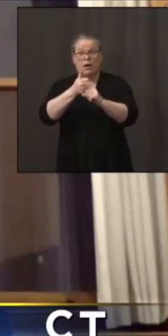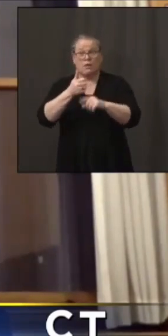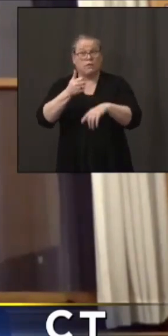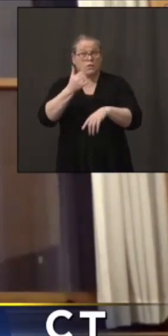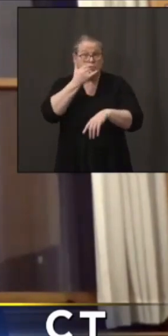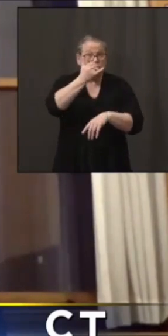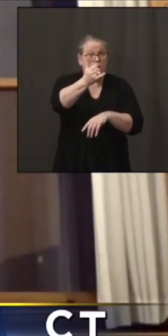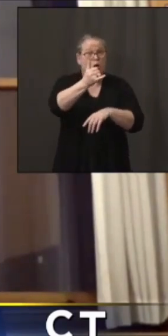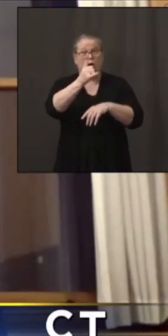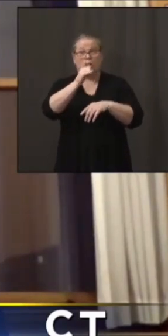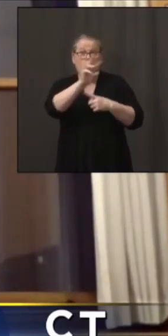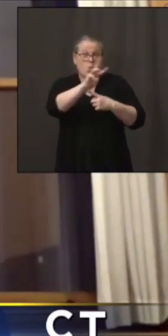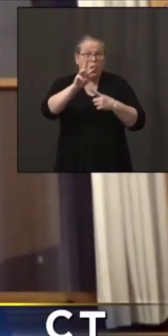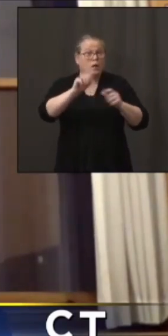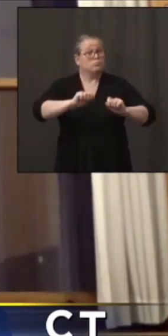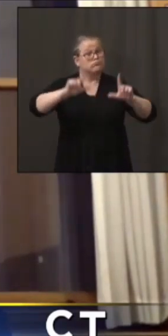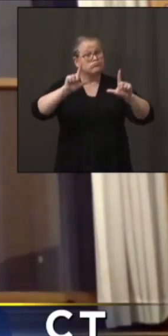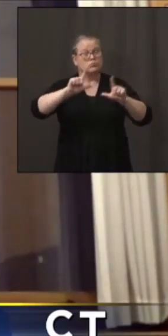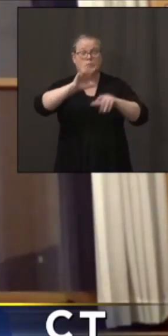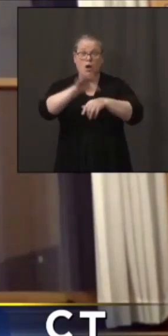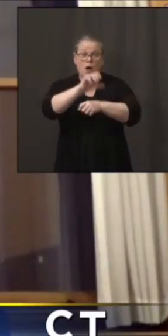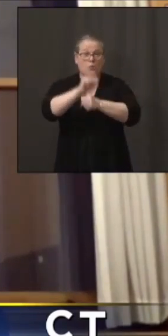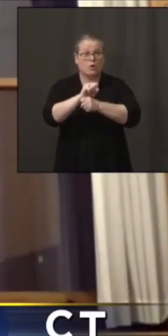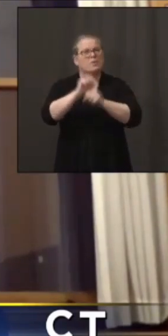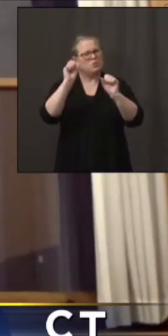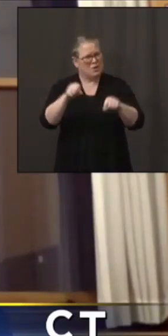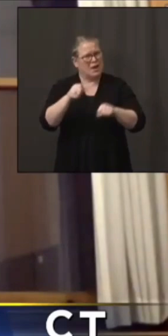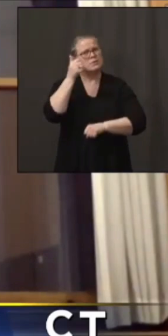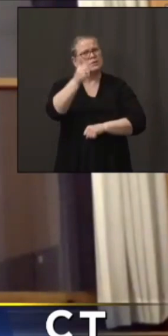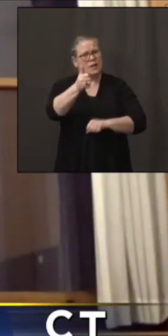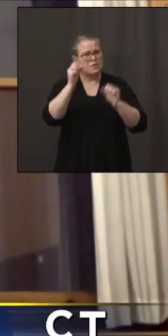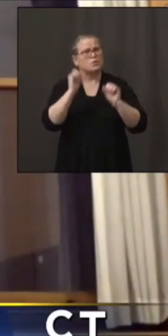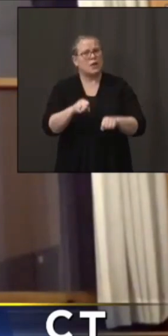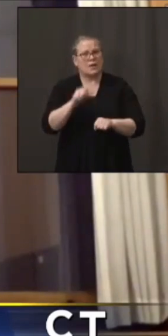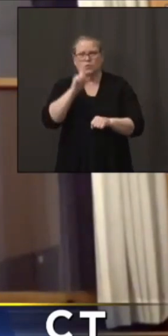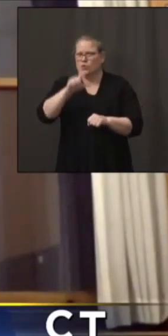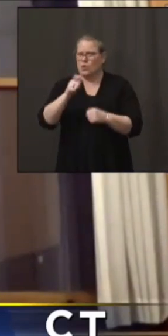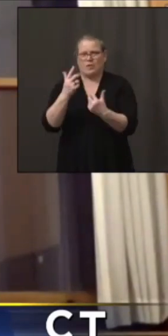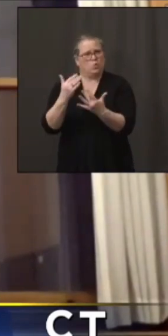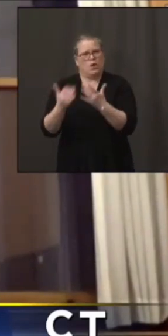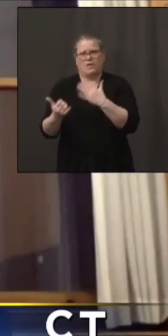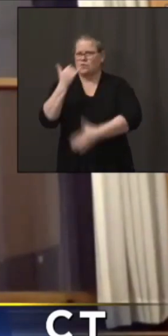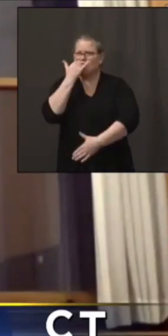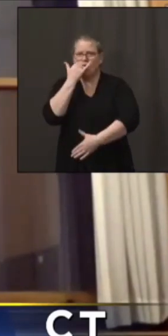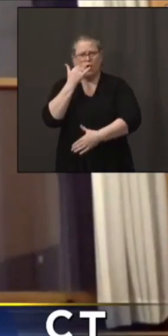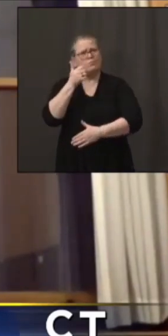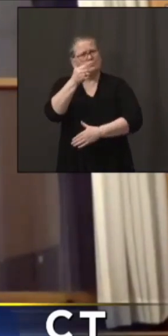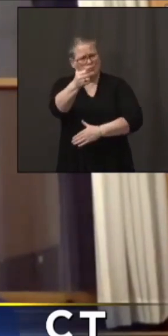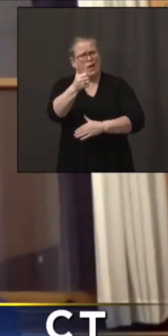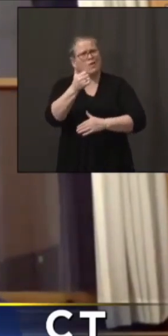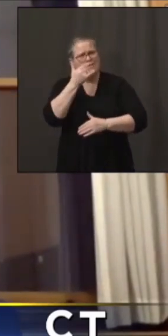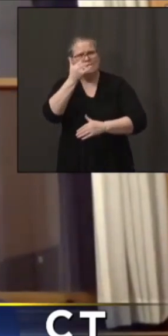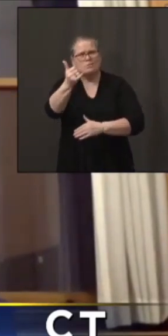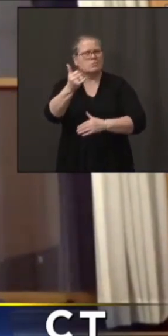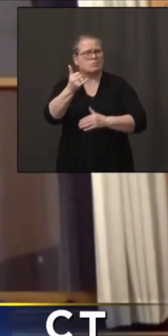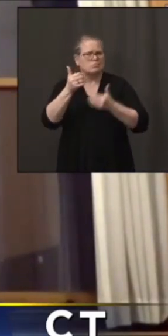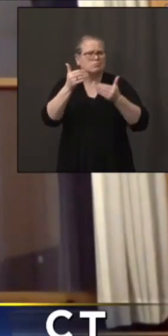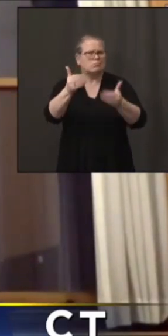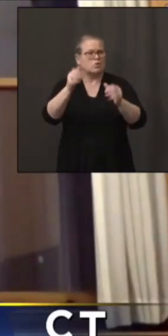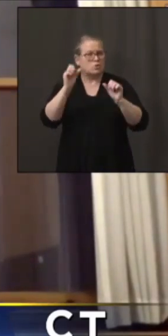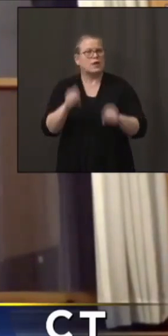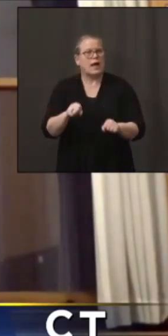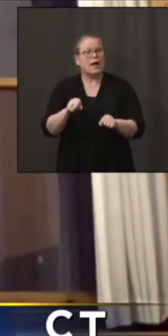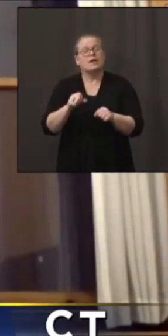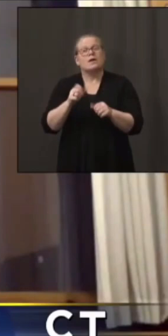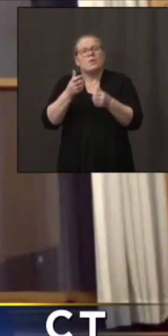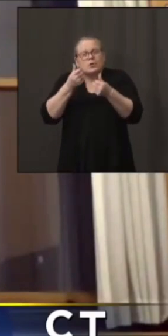what spots are available around the state, you'll have the ability to do that completely on your own. So this is a multi-pronged approach here to make